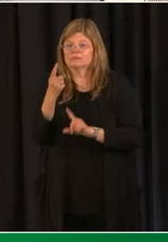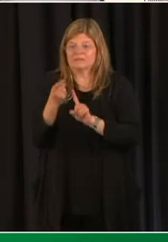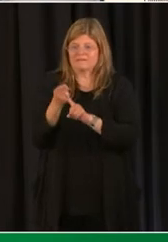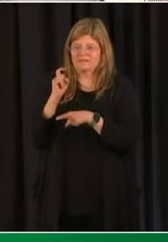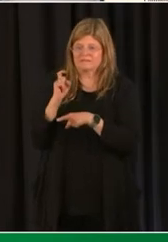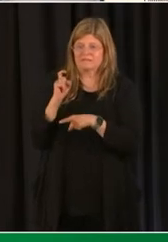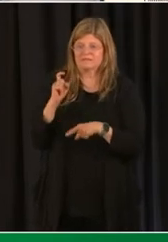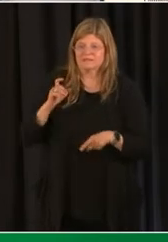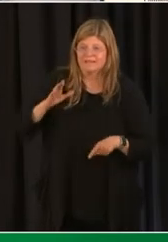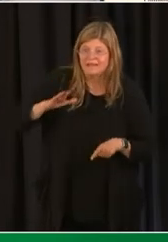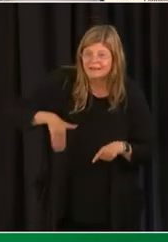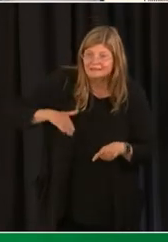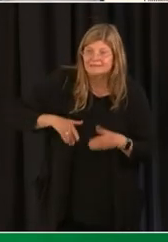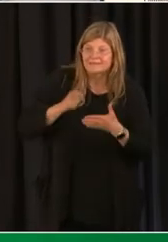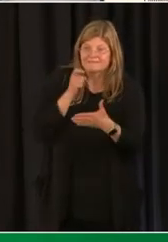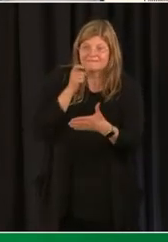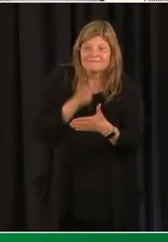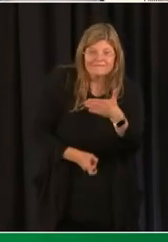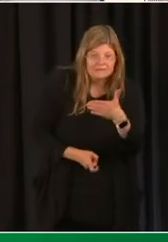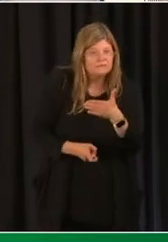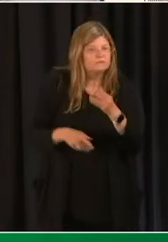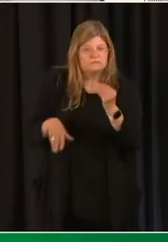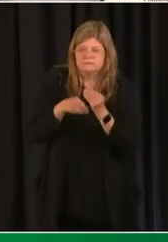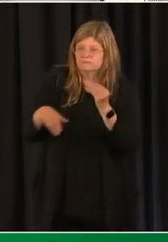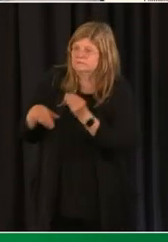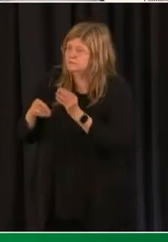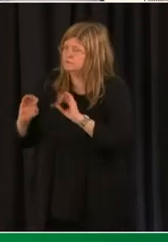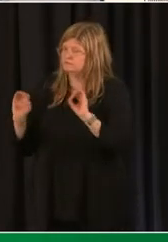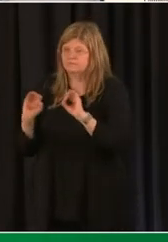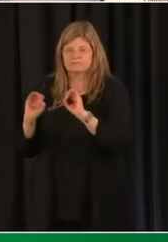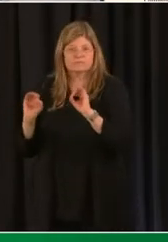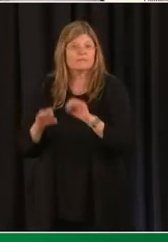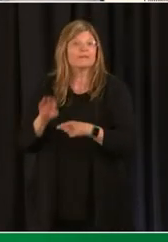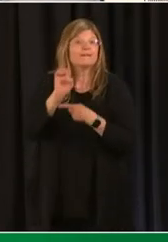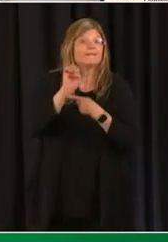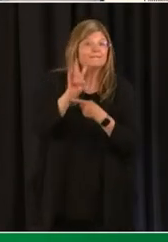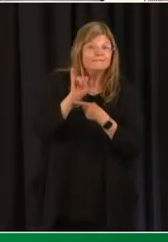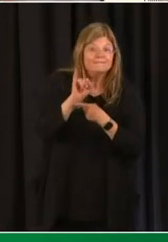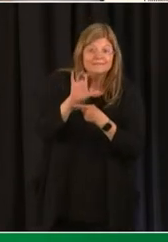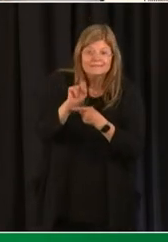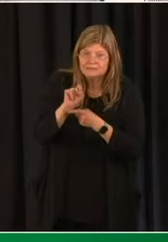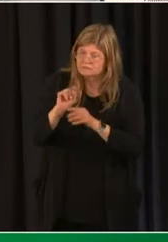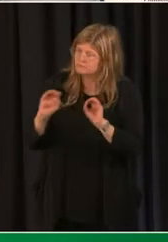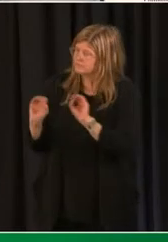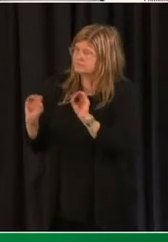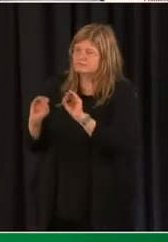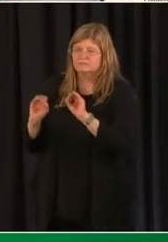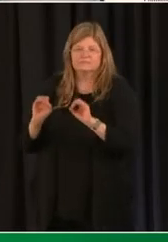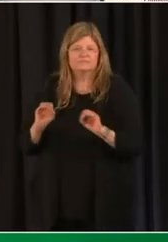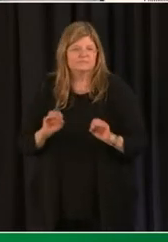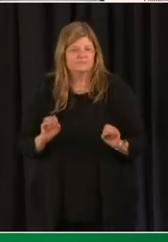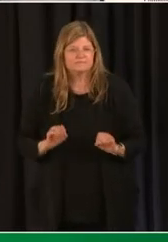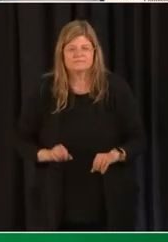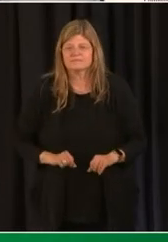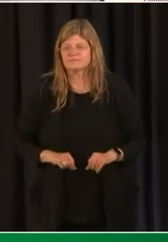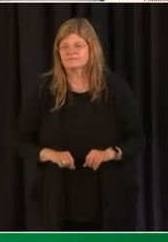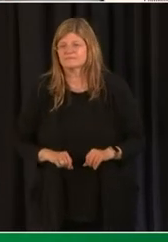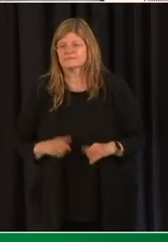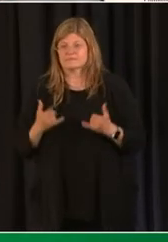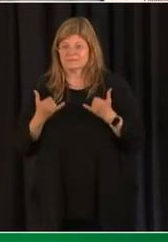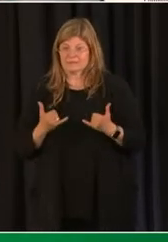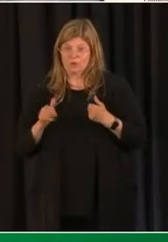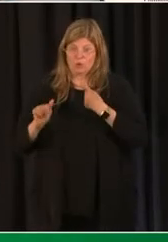on late rent payments. It was included in the Response Emergency Amendment